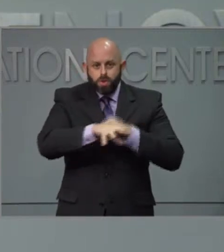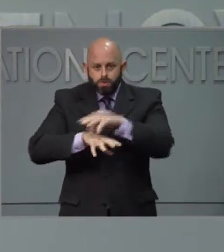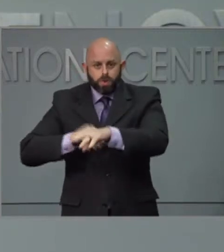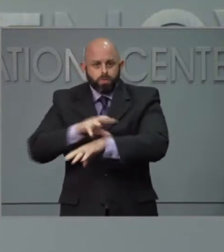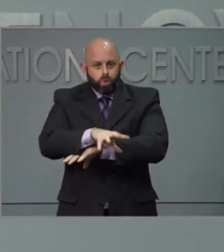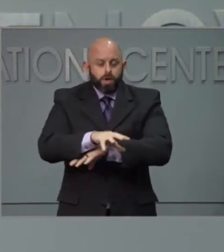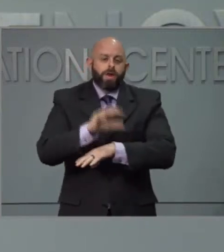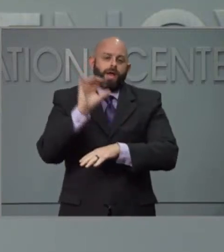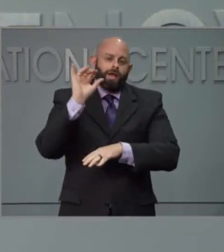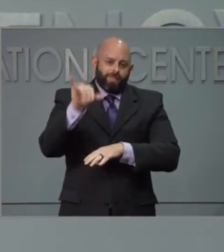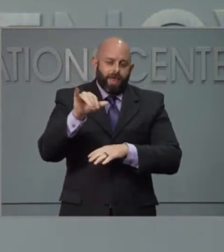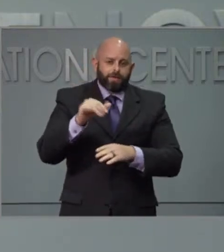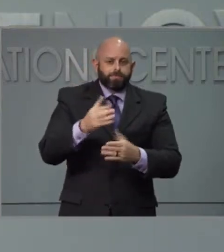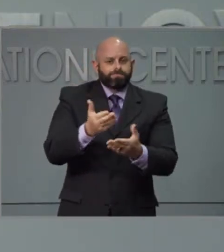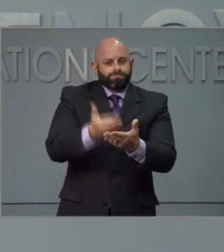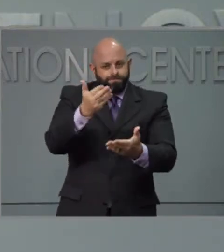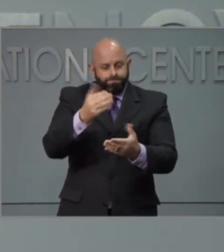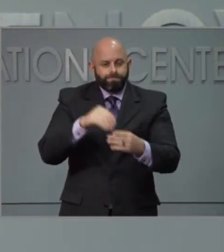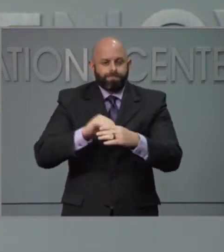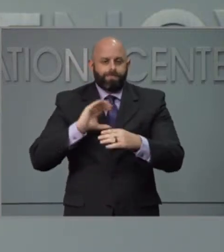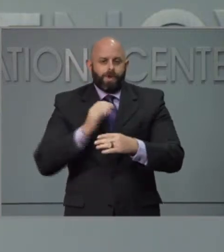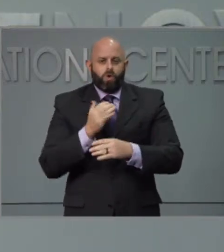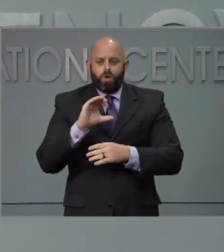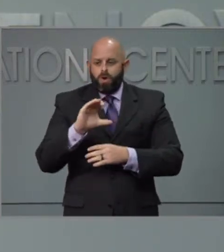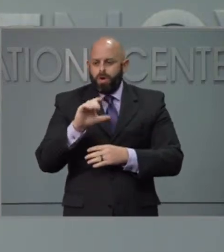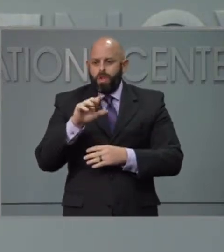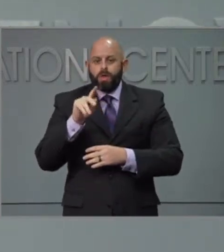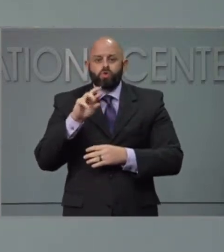out today. Thanks.